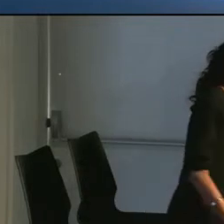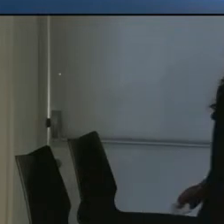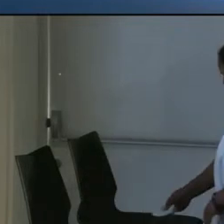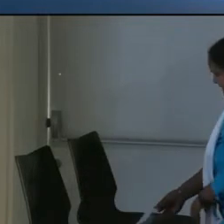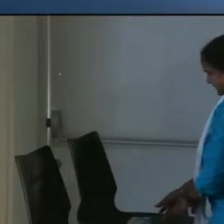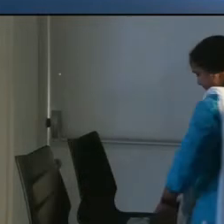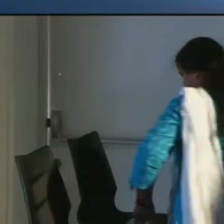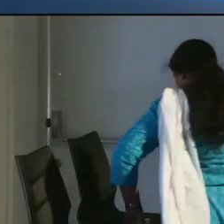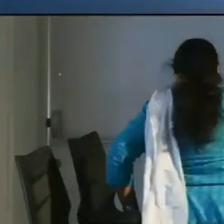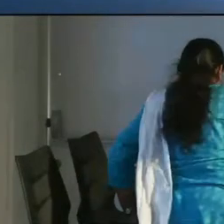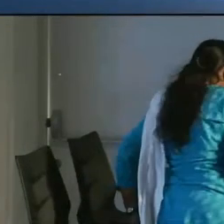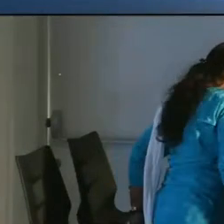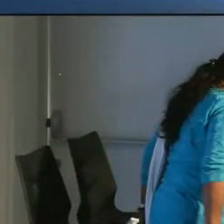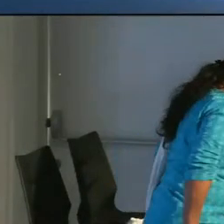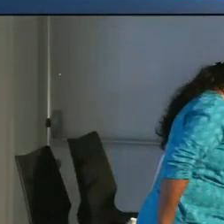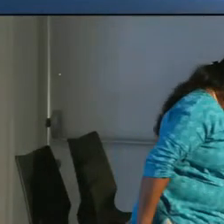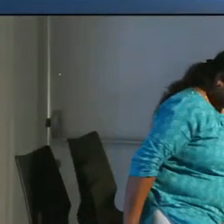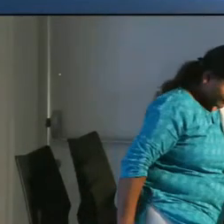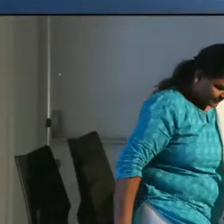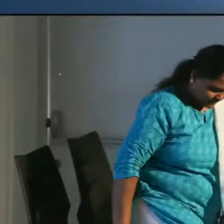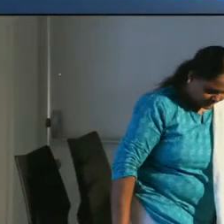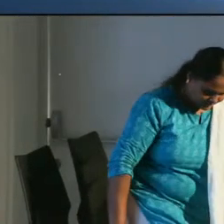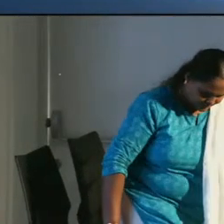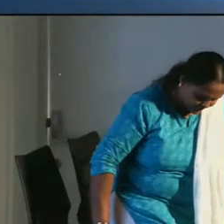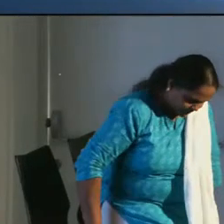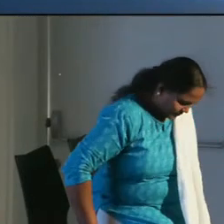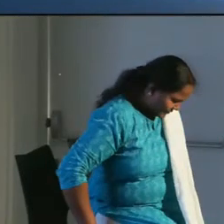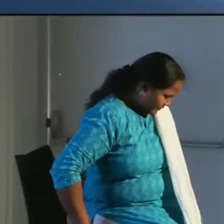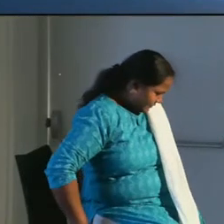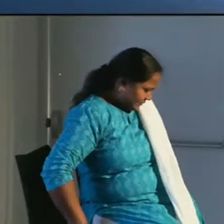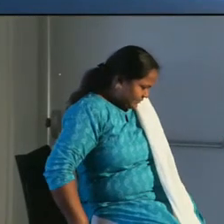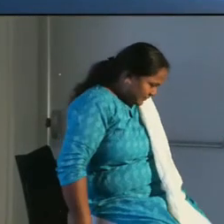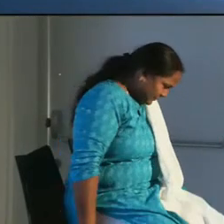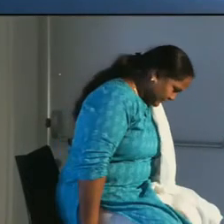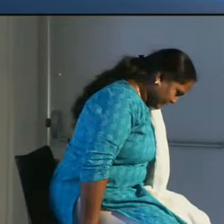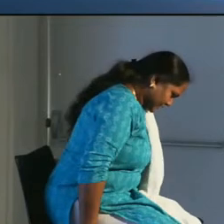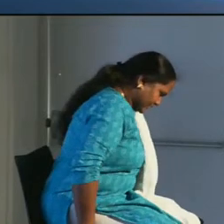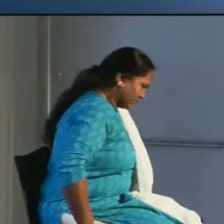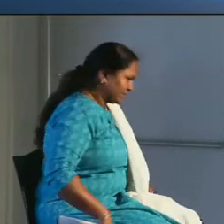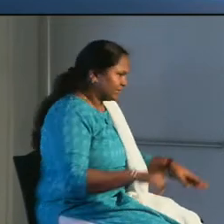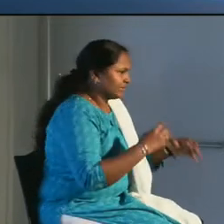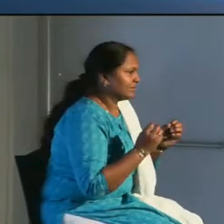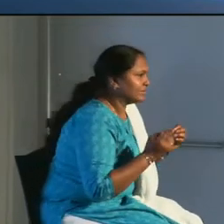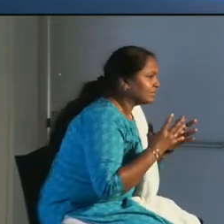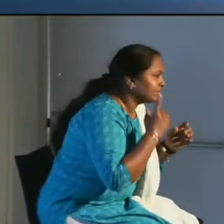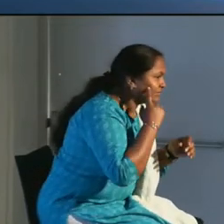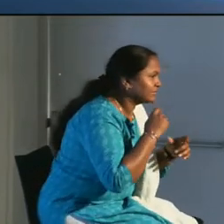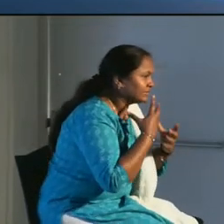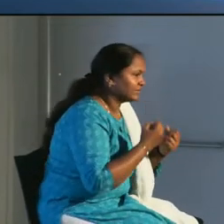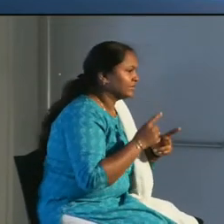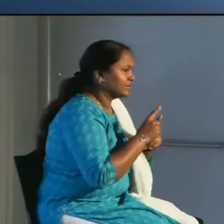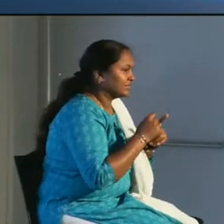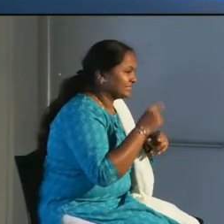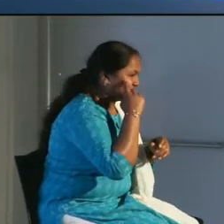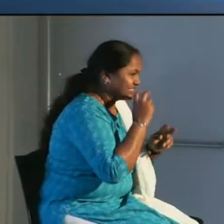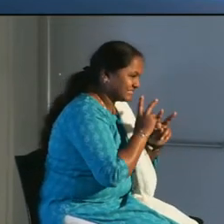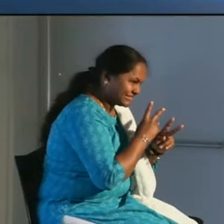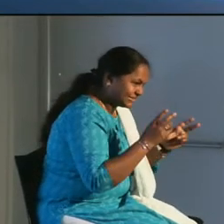were, again, citizen-led chapters across the country. These actions would happen simultaneously in different